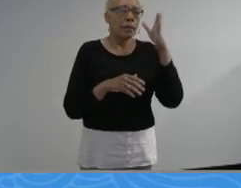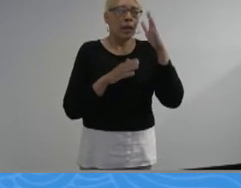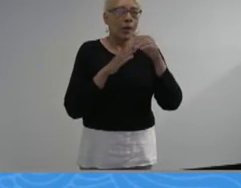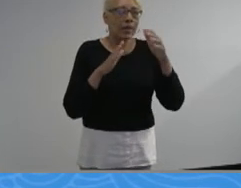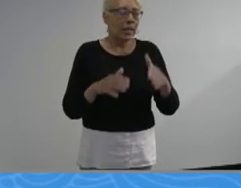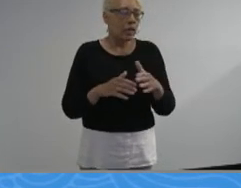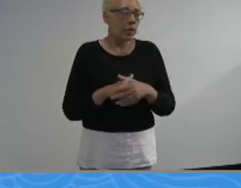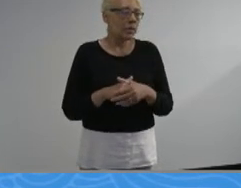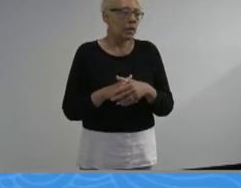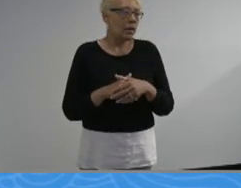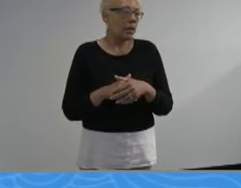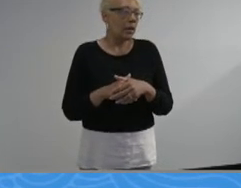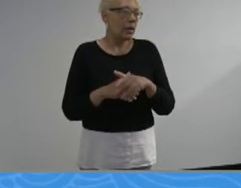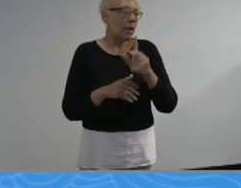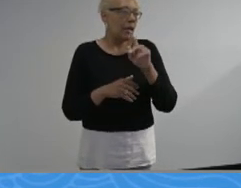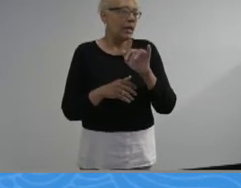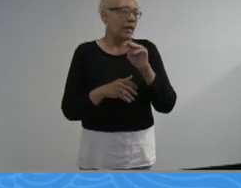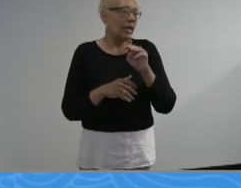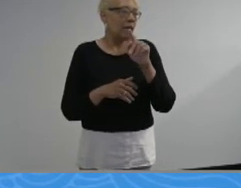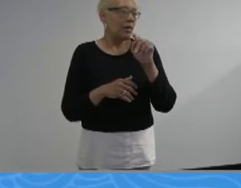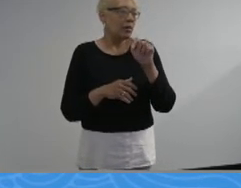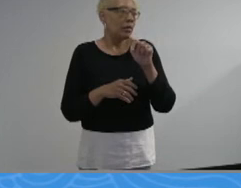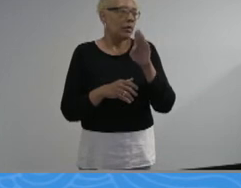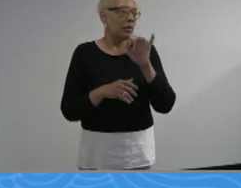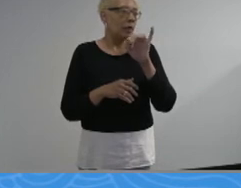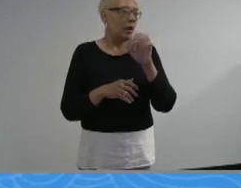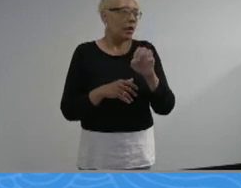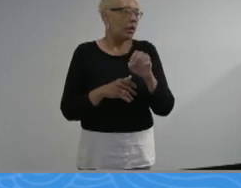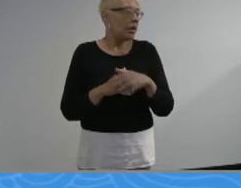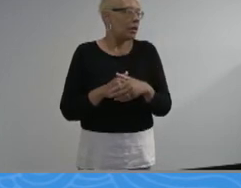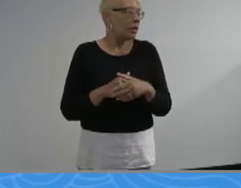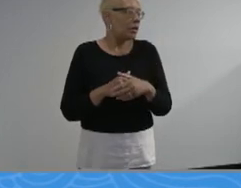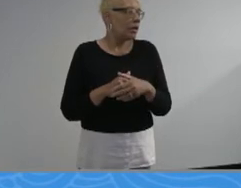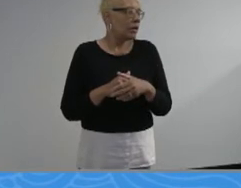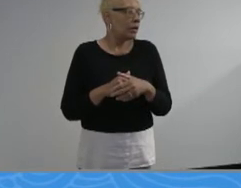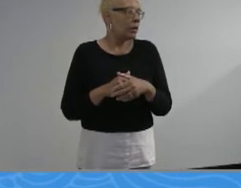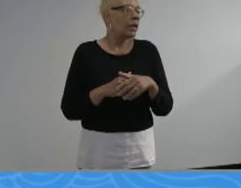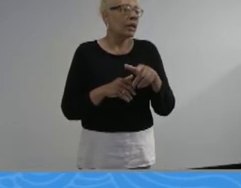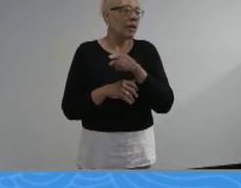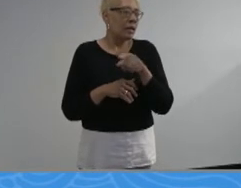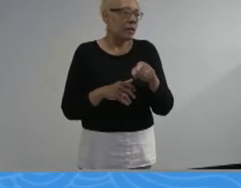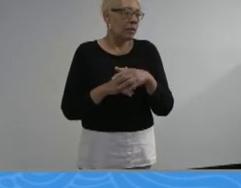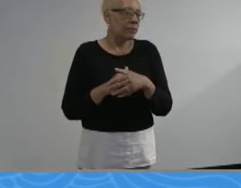Mariela Salgado, Kim Tabari, and to Jerlyn Tatum, who has